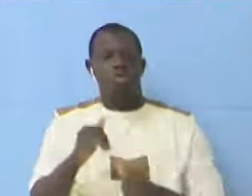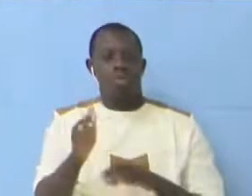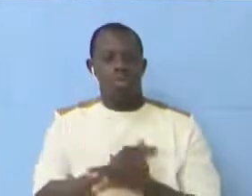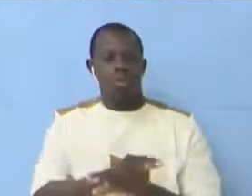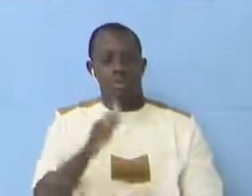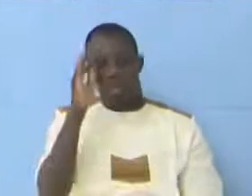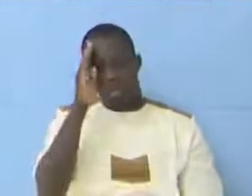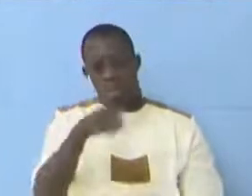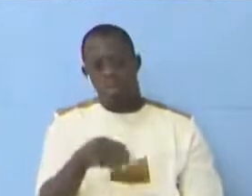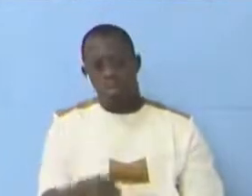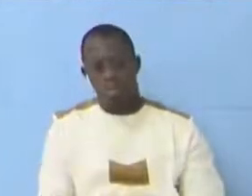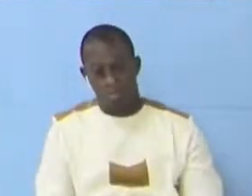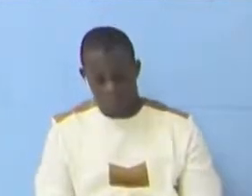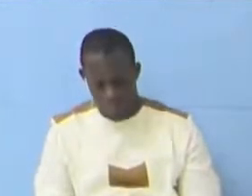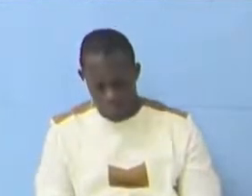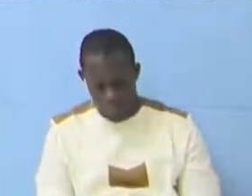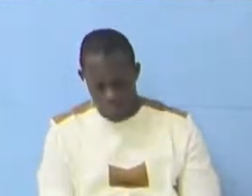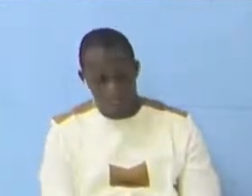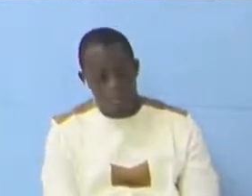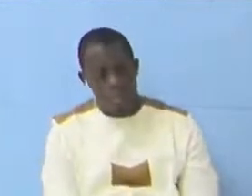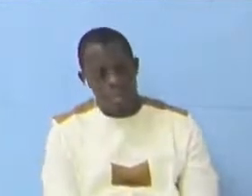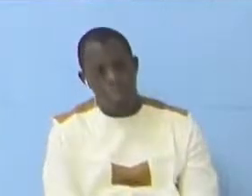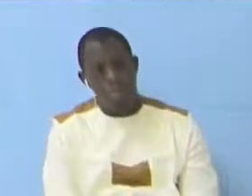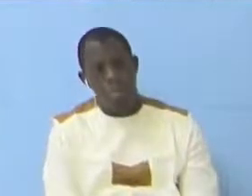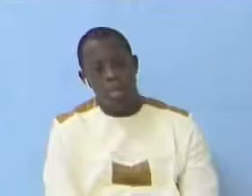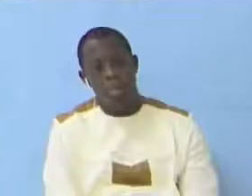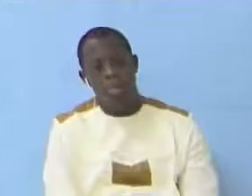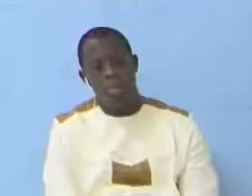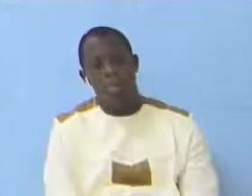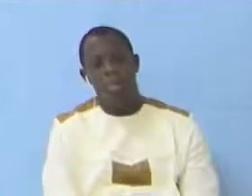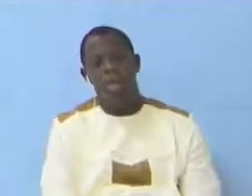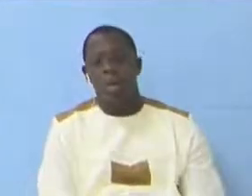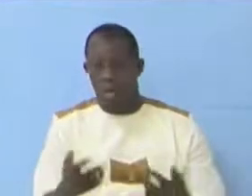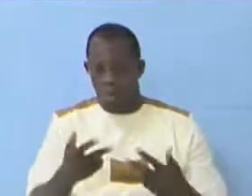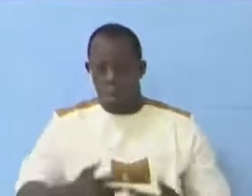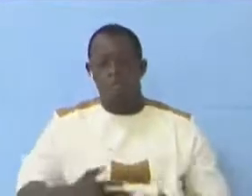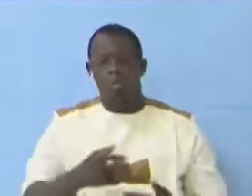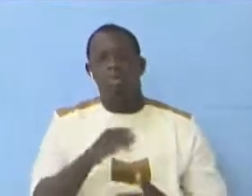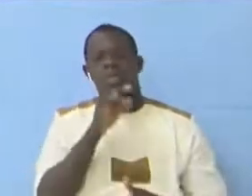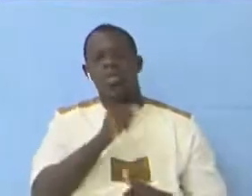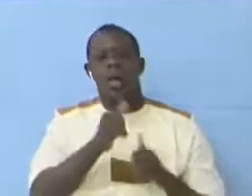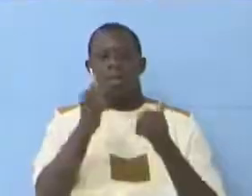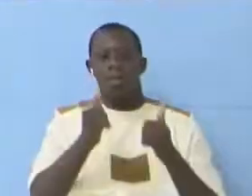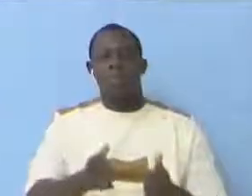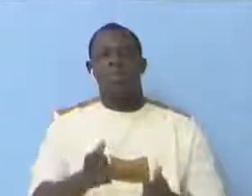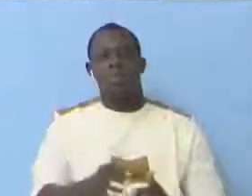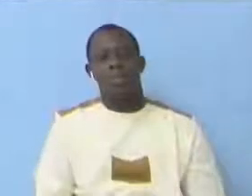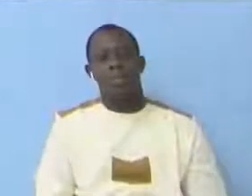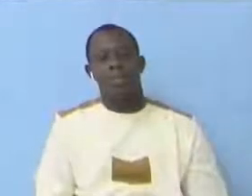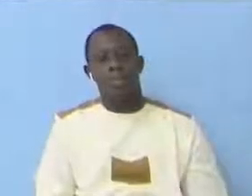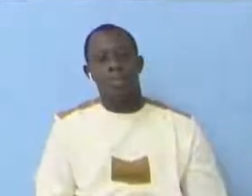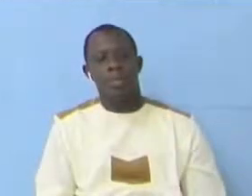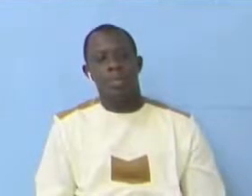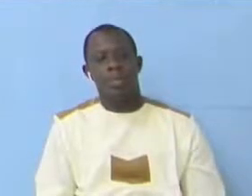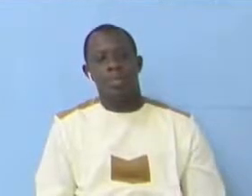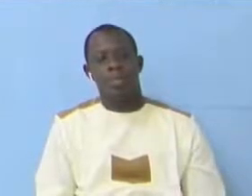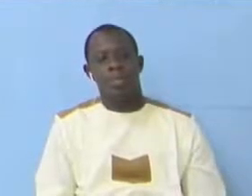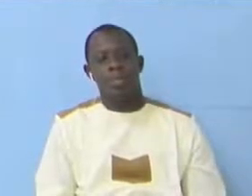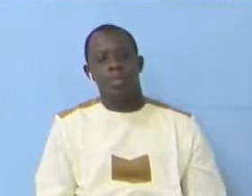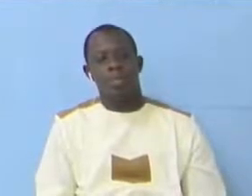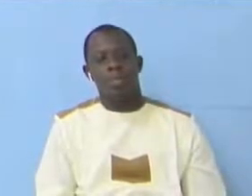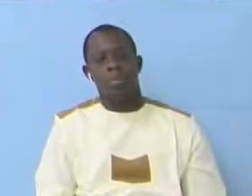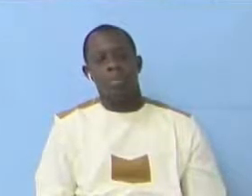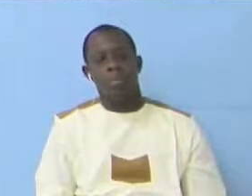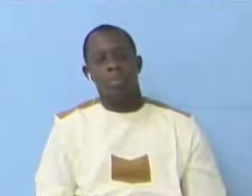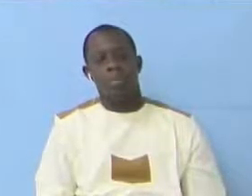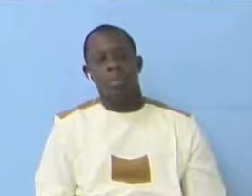beneen yoon li nga nangoo ñëw pour joxe fi sa seede. You are welcome, Chairman. This is the third time